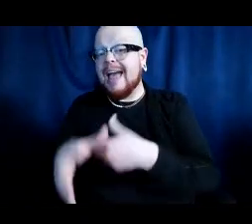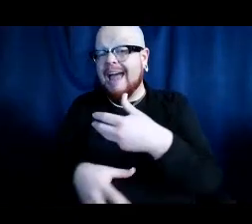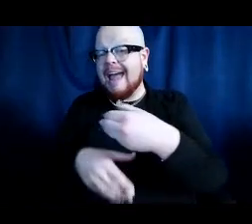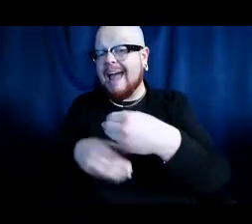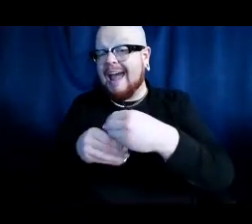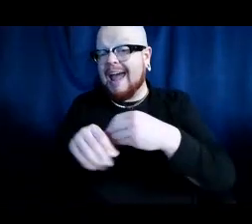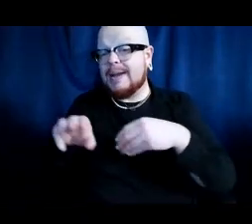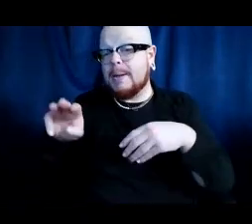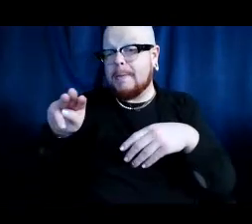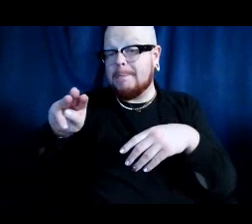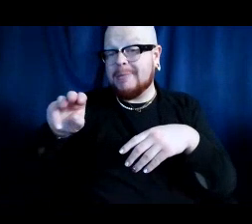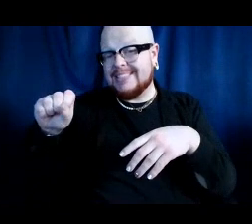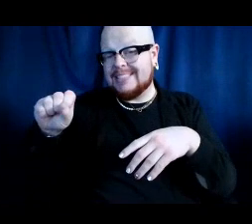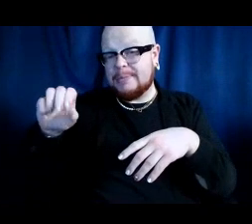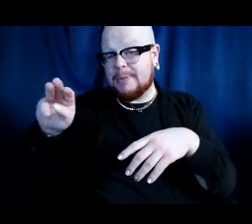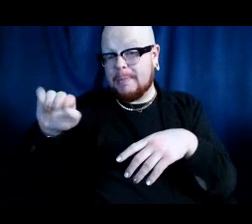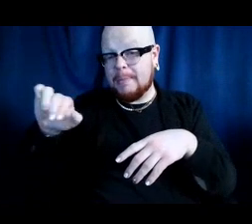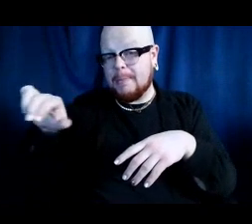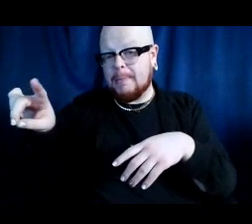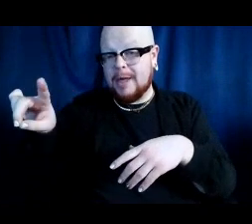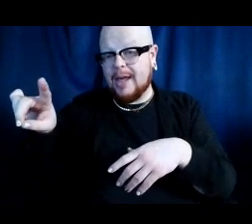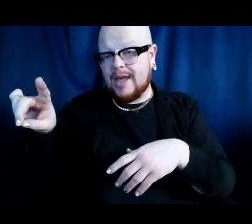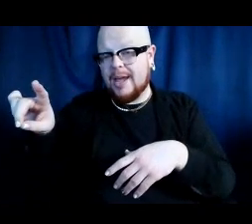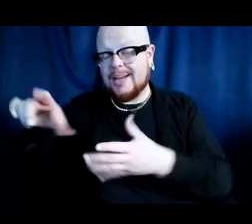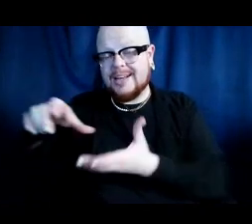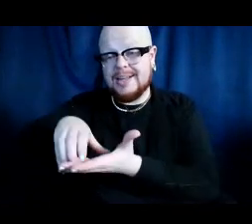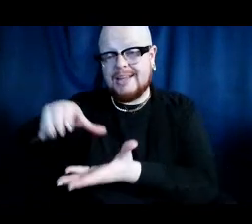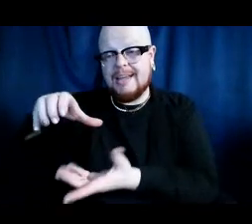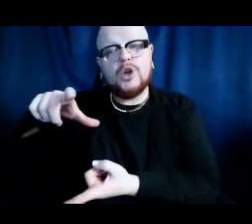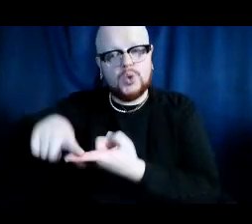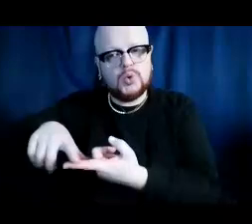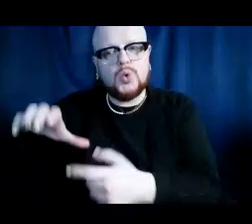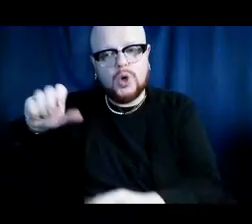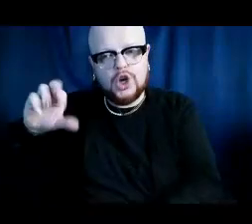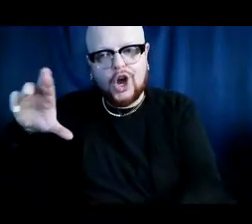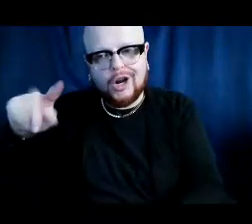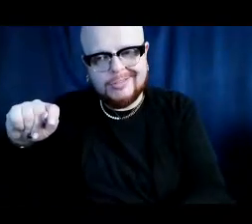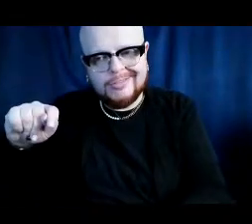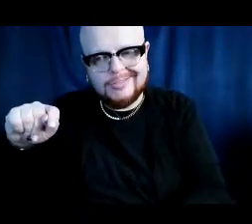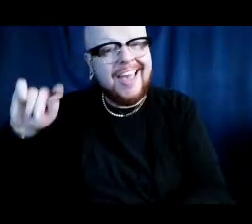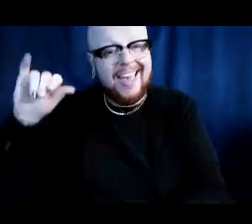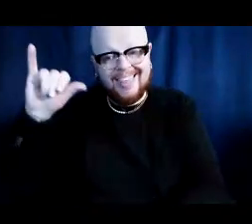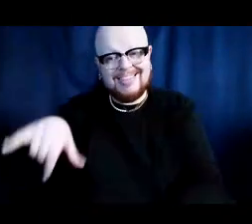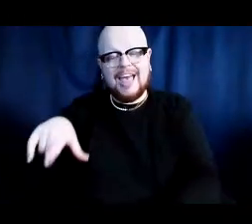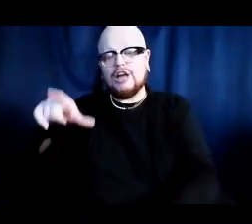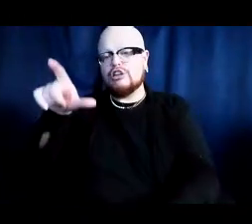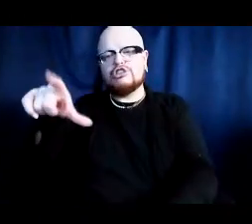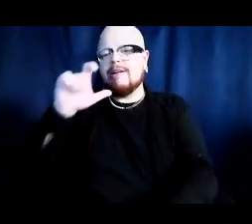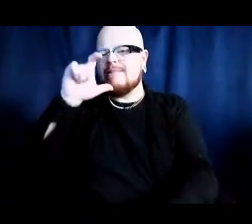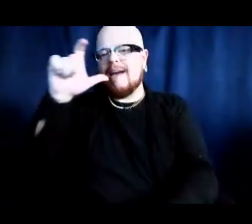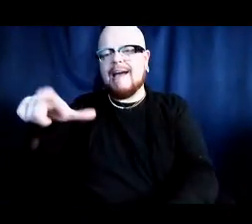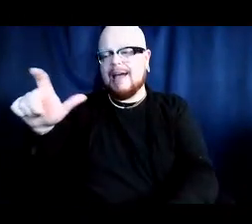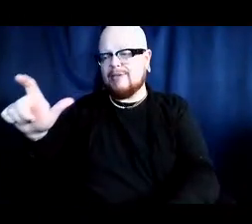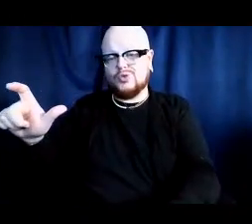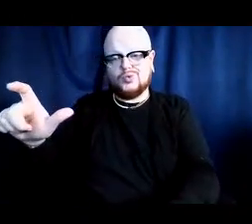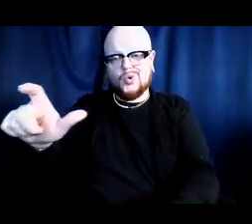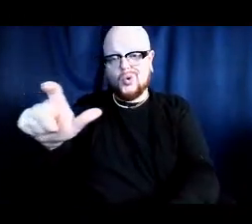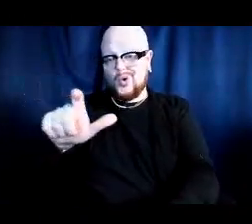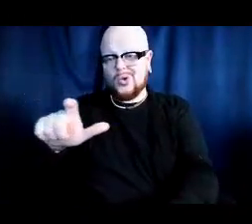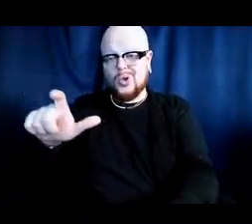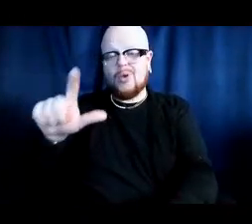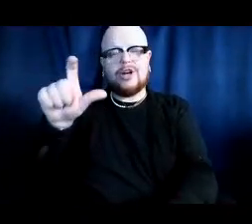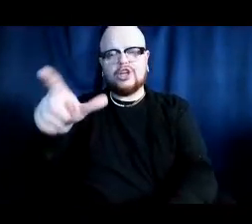or hover. They should always be present. Alanna, let's smooth out the icing by sharing the next best